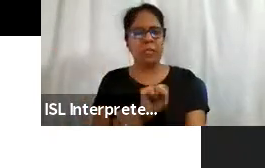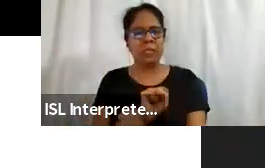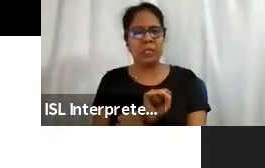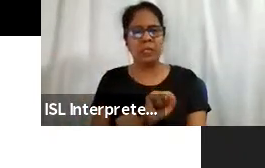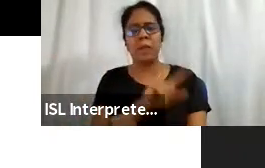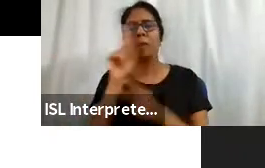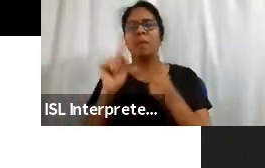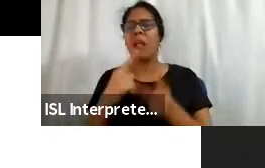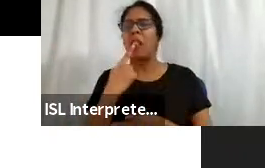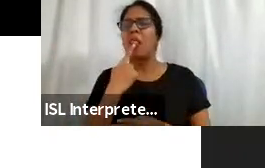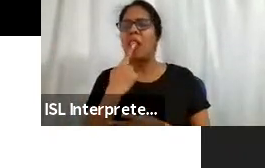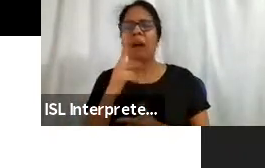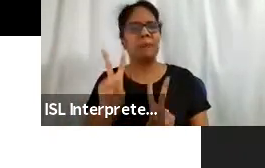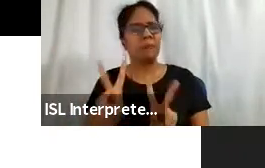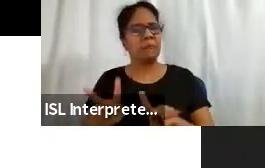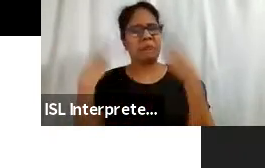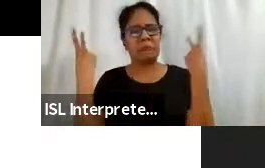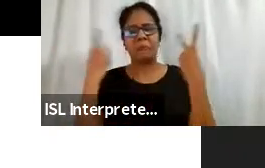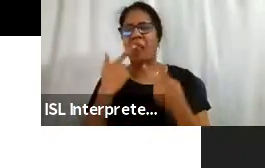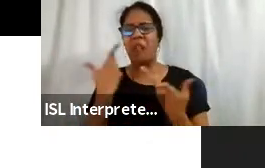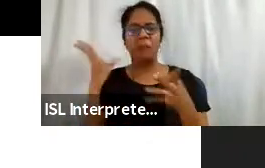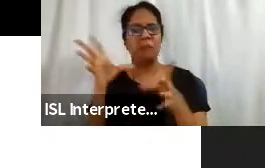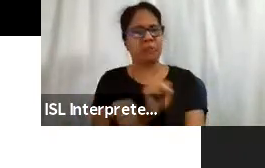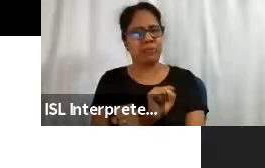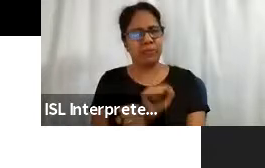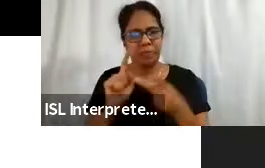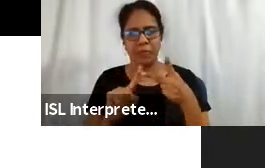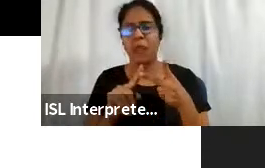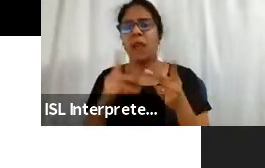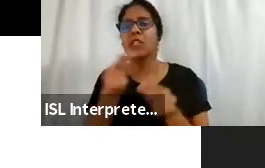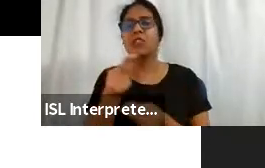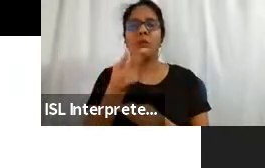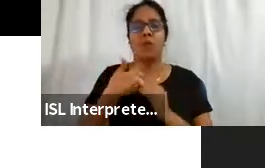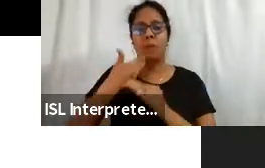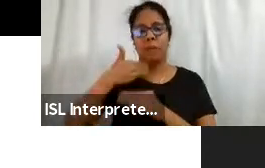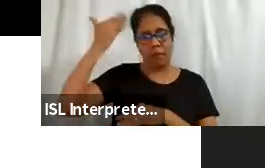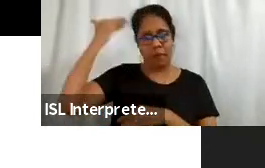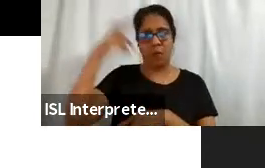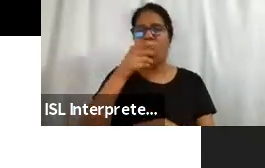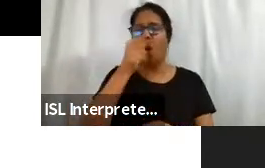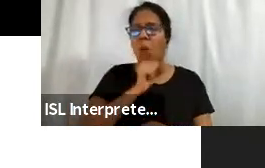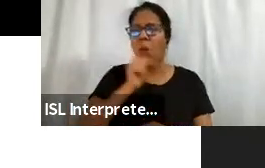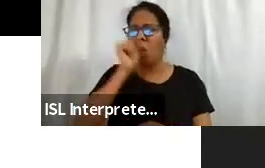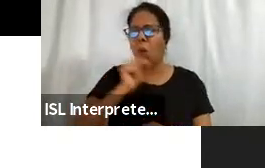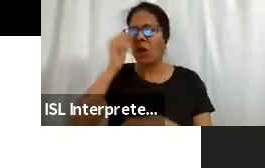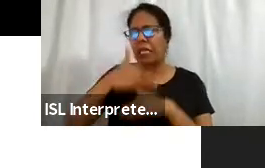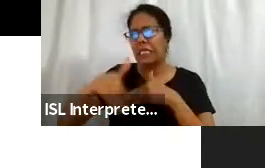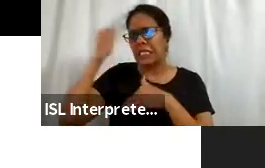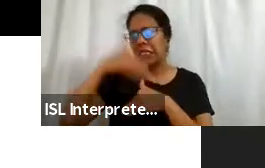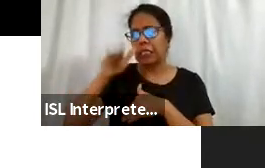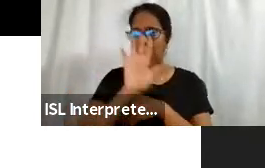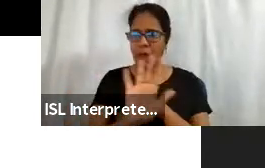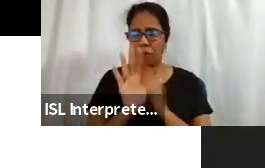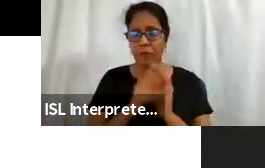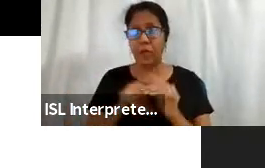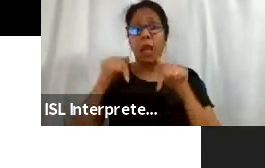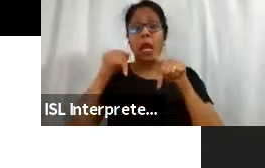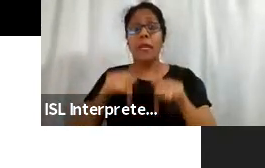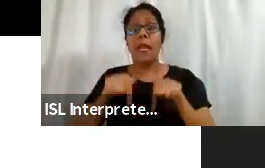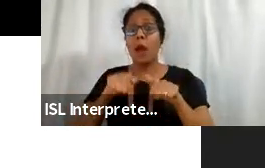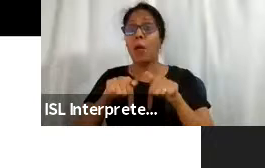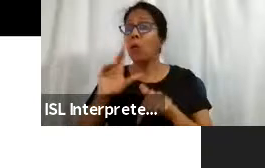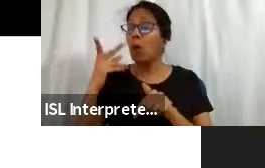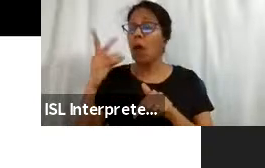second wave, we have additional symptoms which we should look out for. That would be aches and pains,